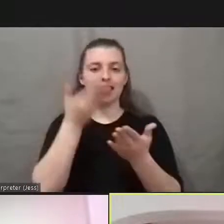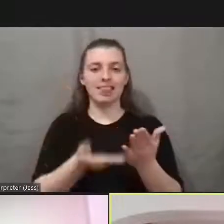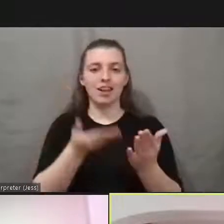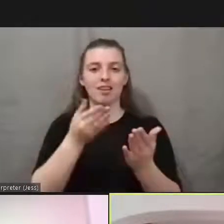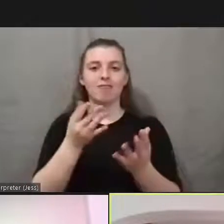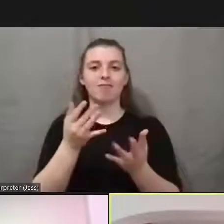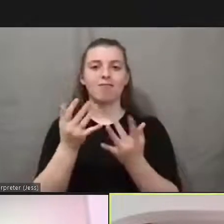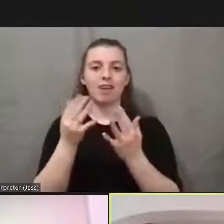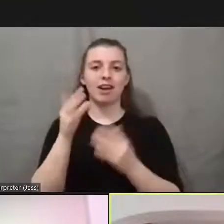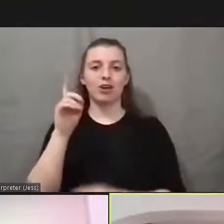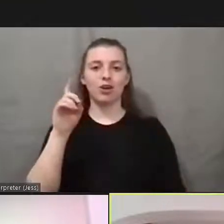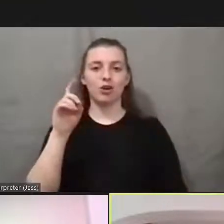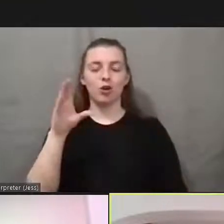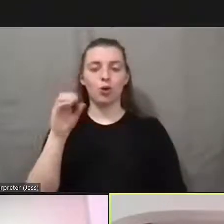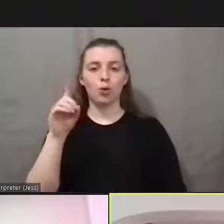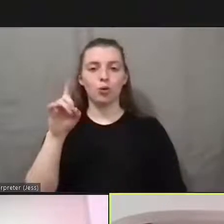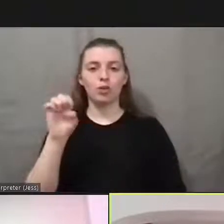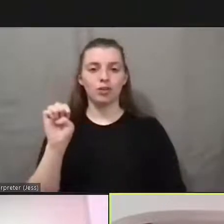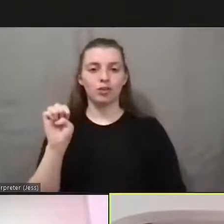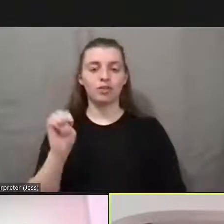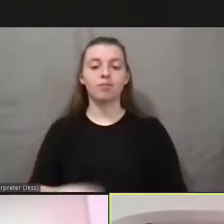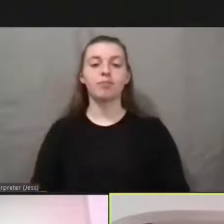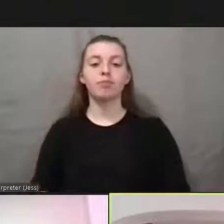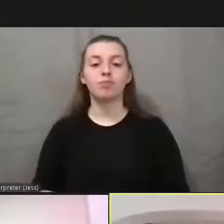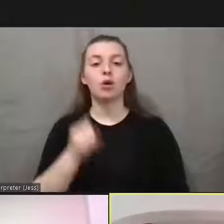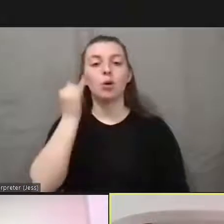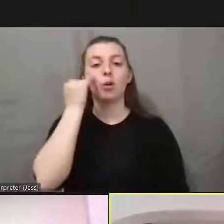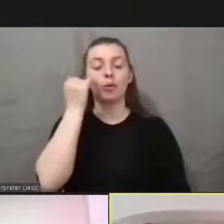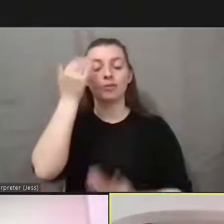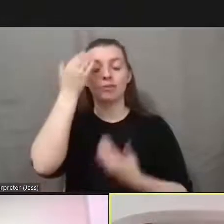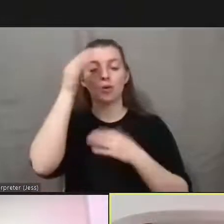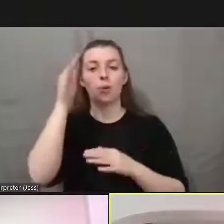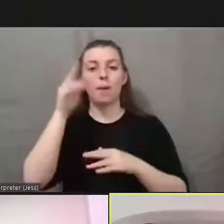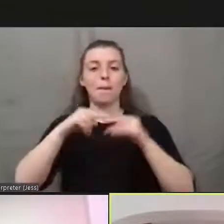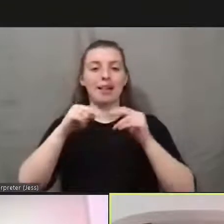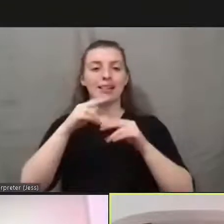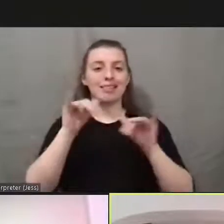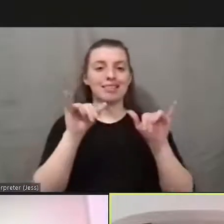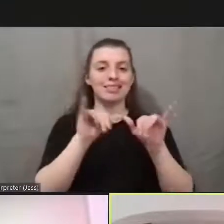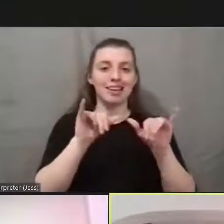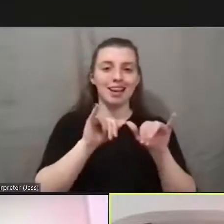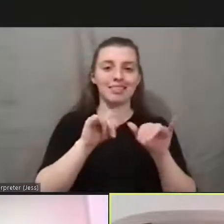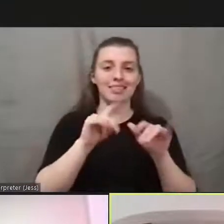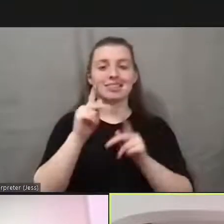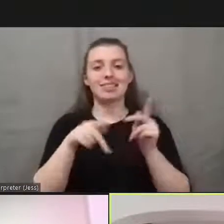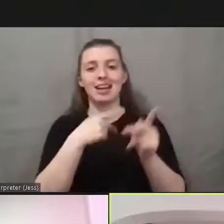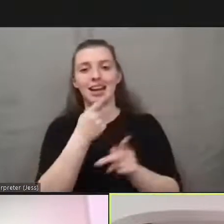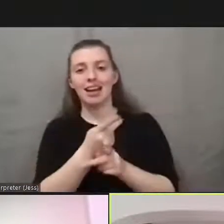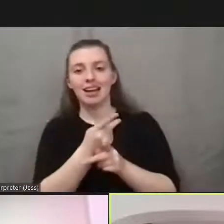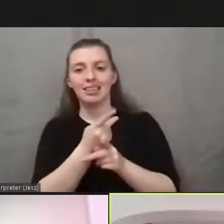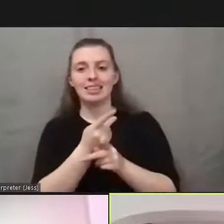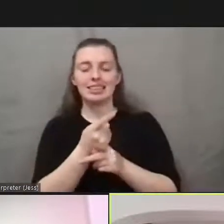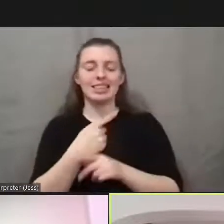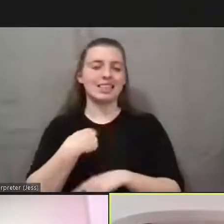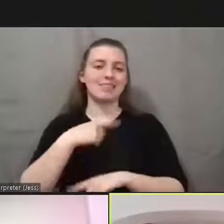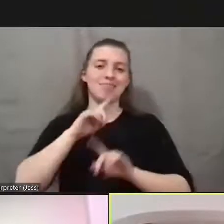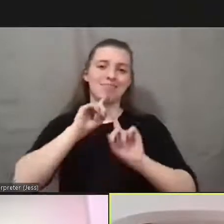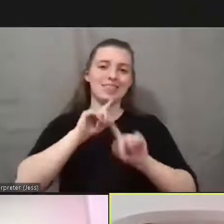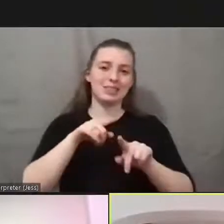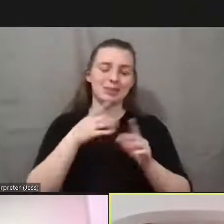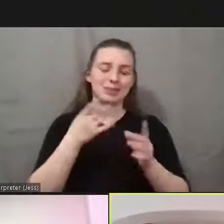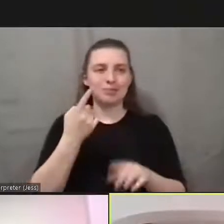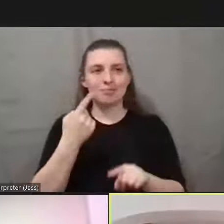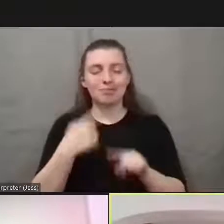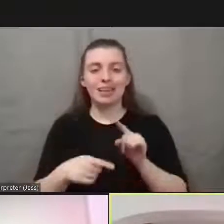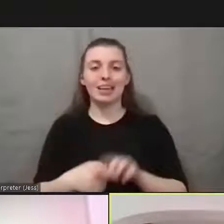without knowing your building size and type and all of that information, I can't really answer what's required. But feel free to reach out to me, and